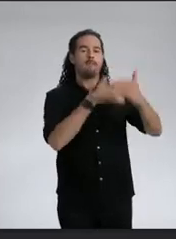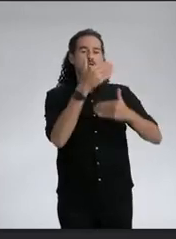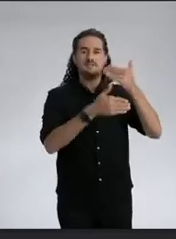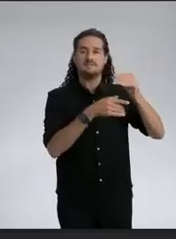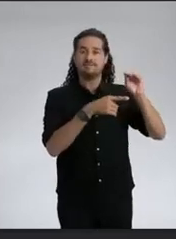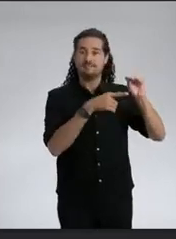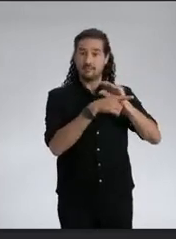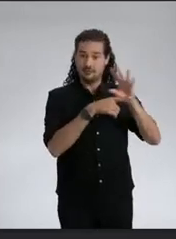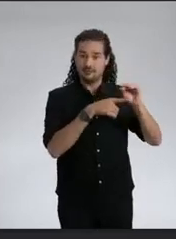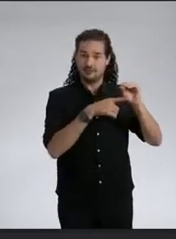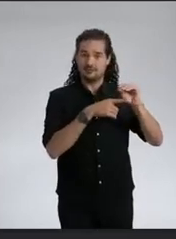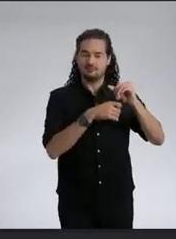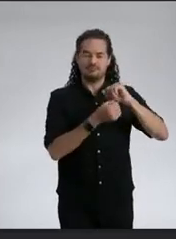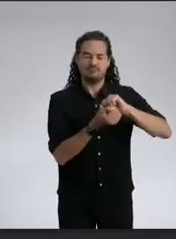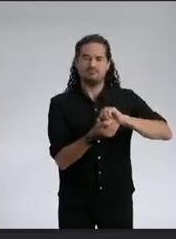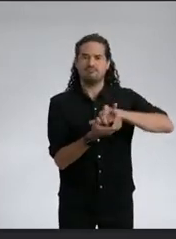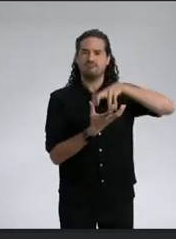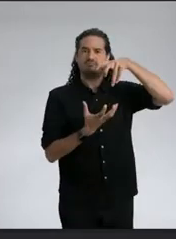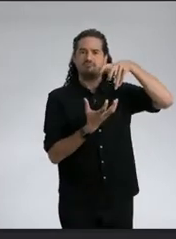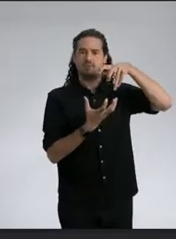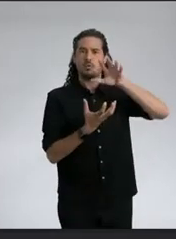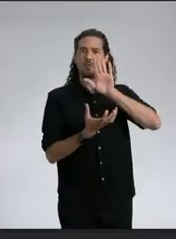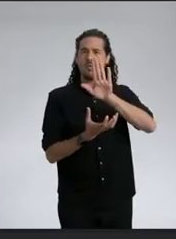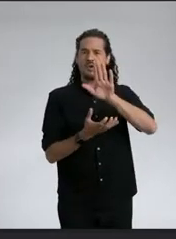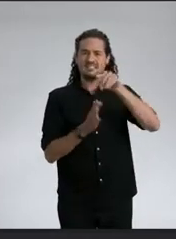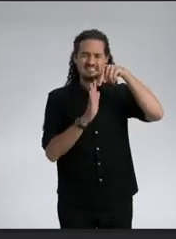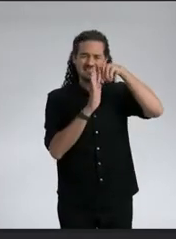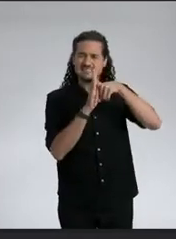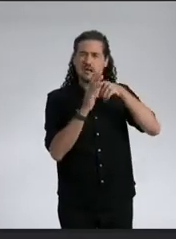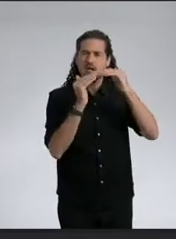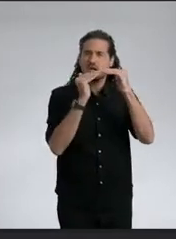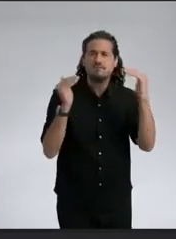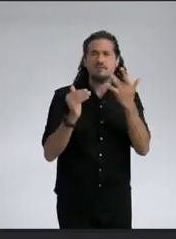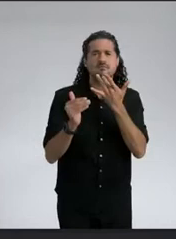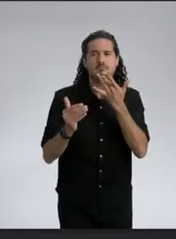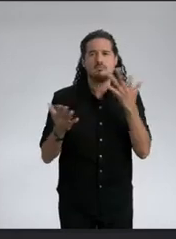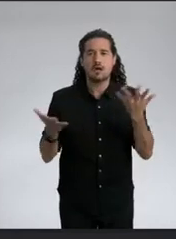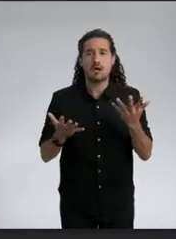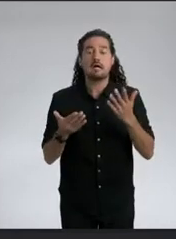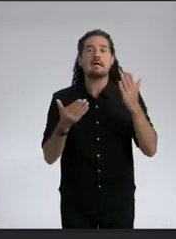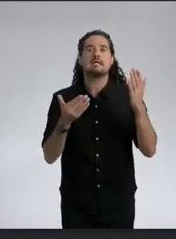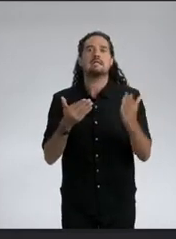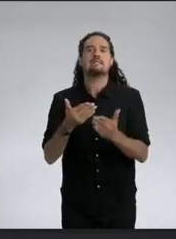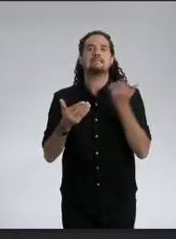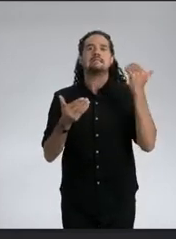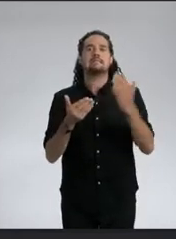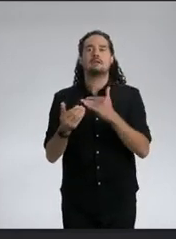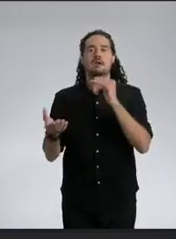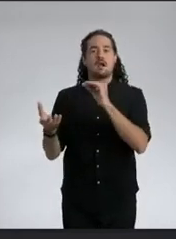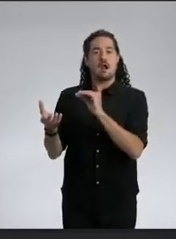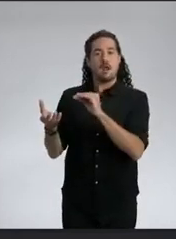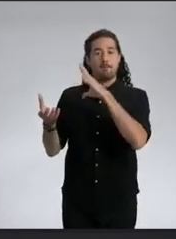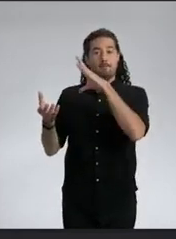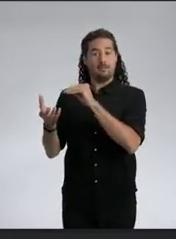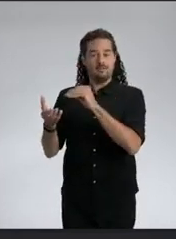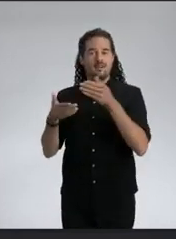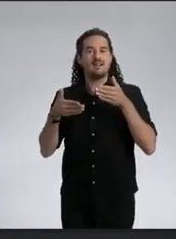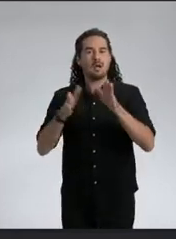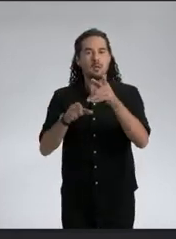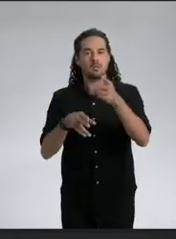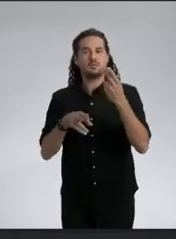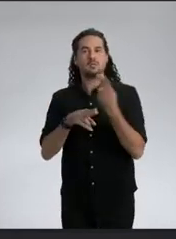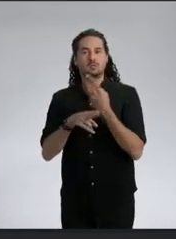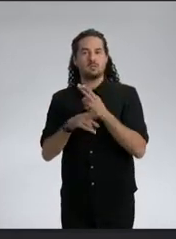model at the desired level of detail. It's that easy. Object Capture enables you to generate USDZ